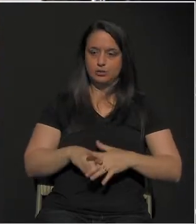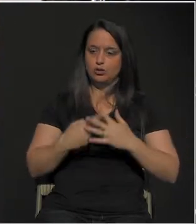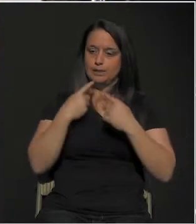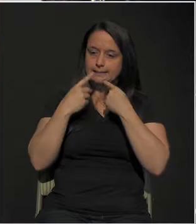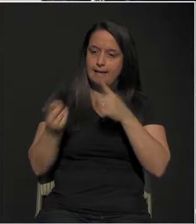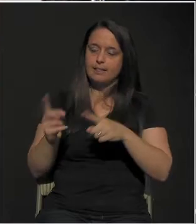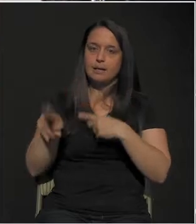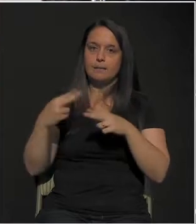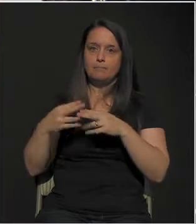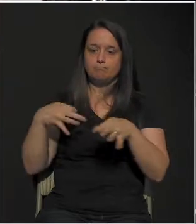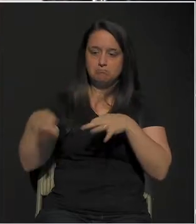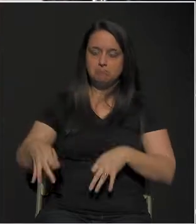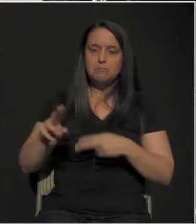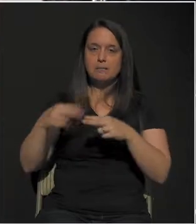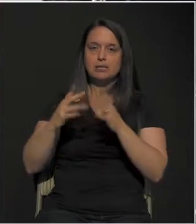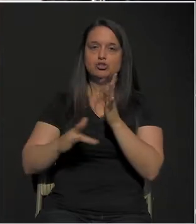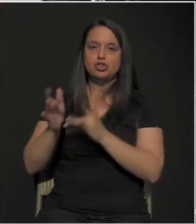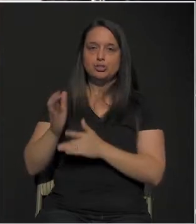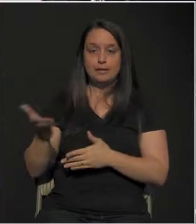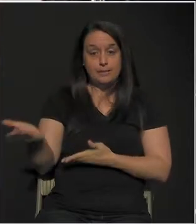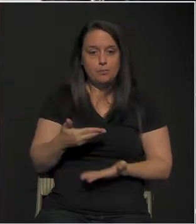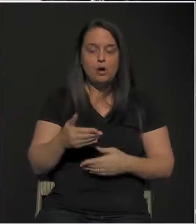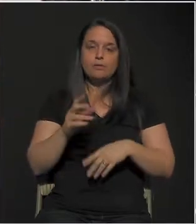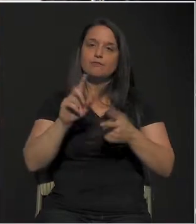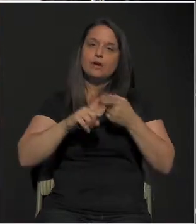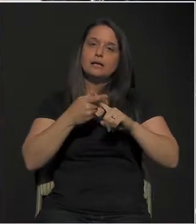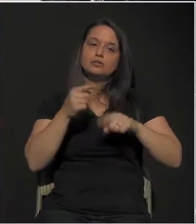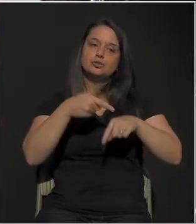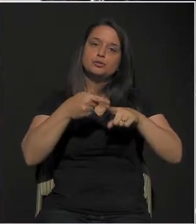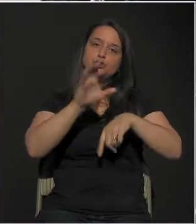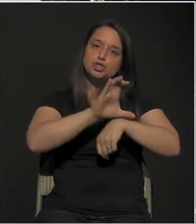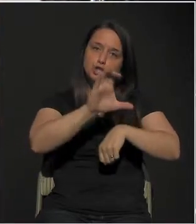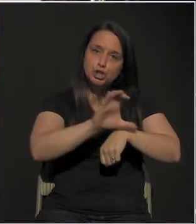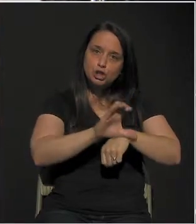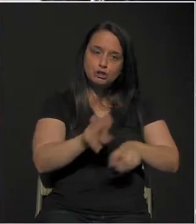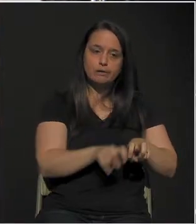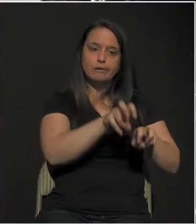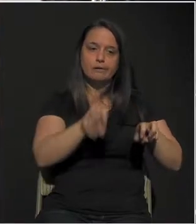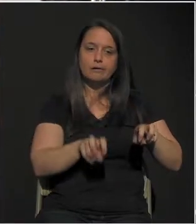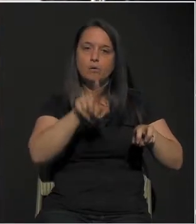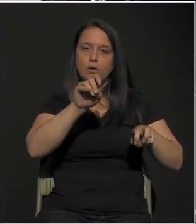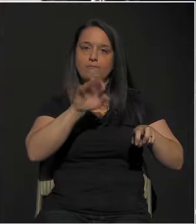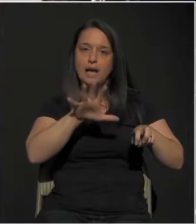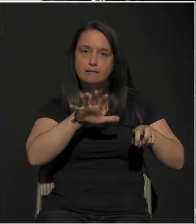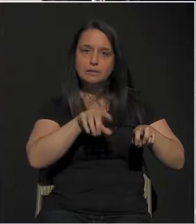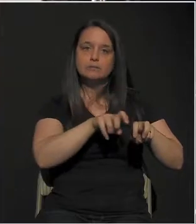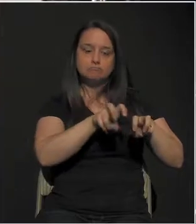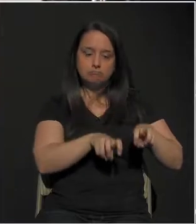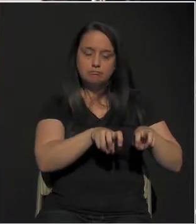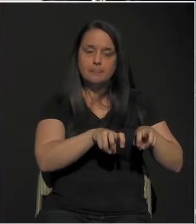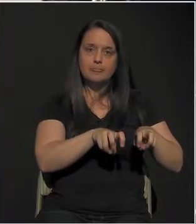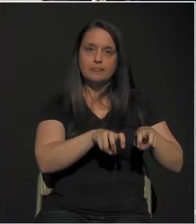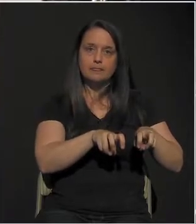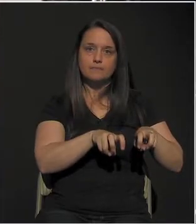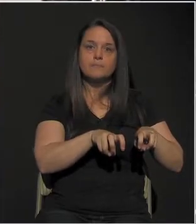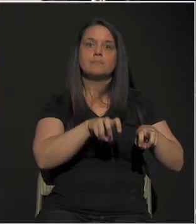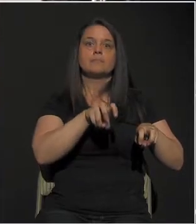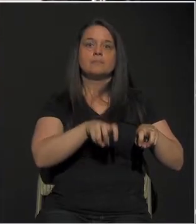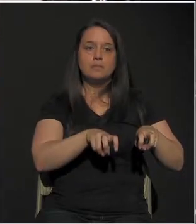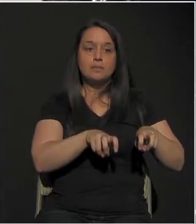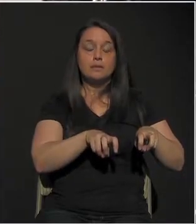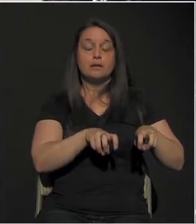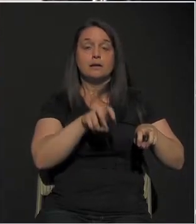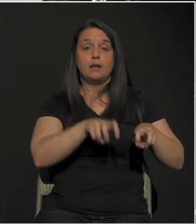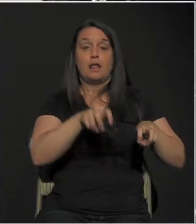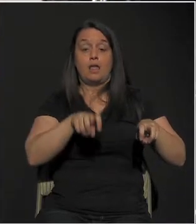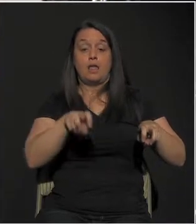Jesus. And they brought that friend to church, and that friend sat right next to him in seat 105. And that friend heard about Jesus from